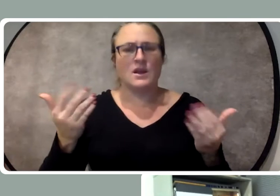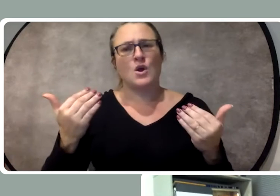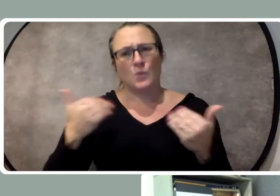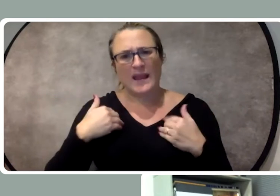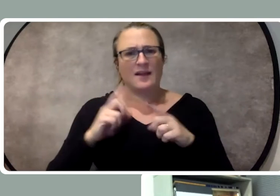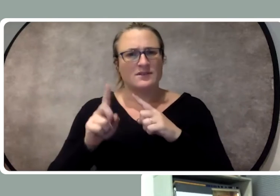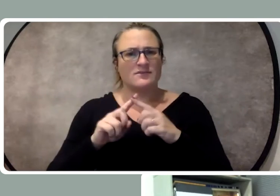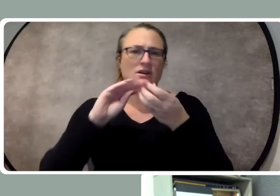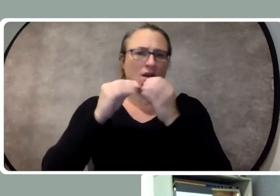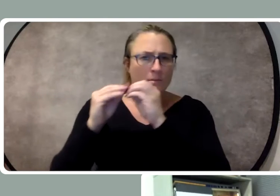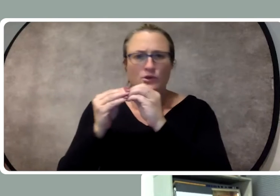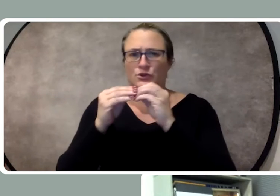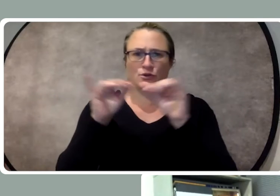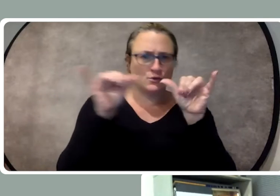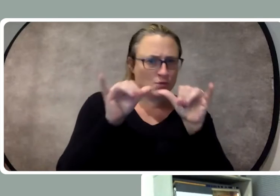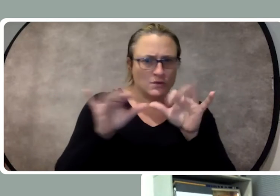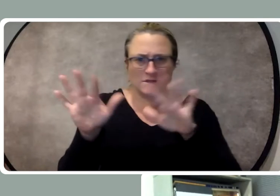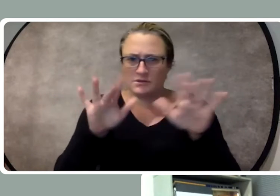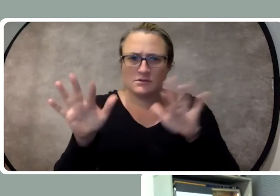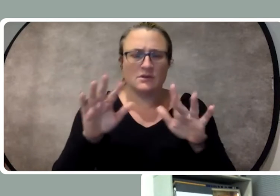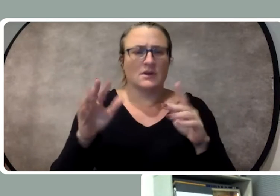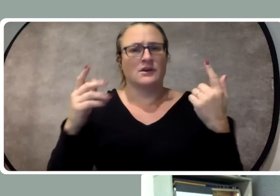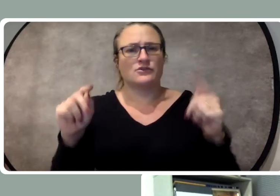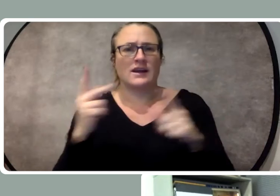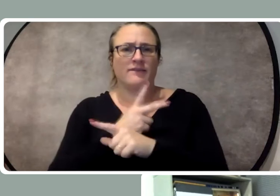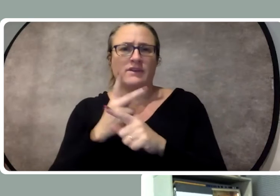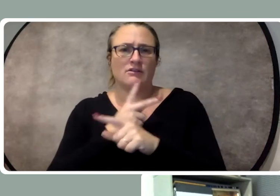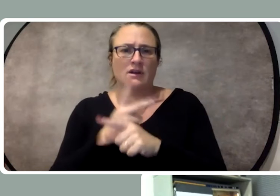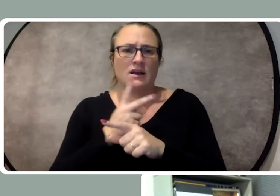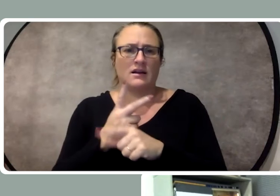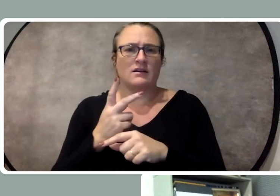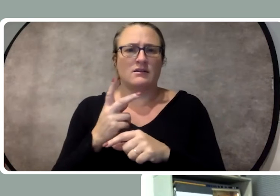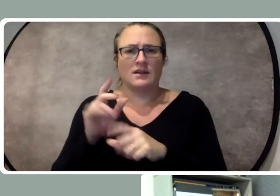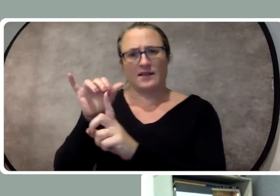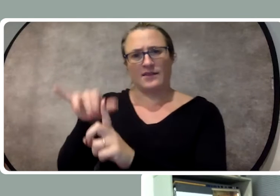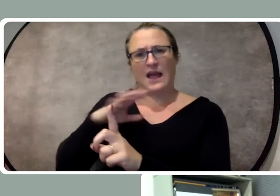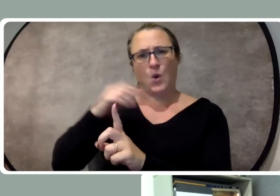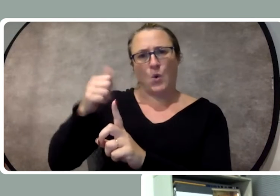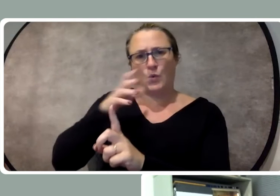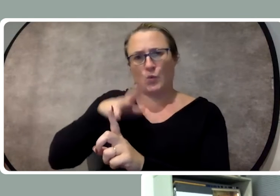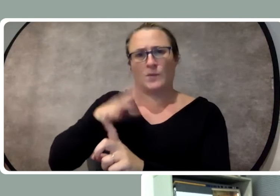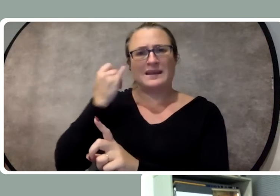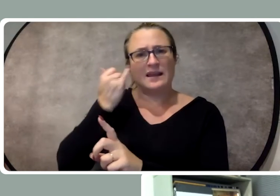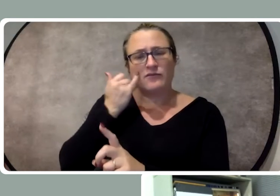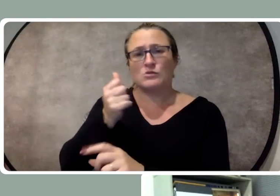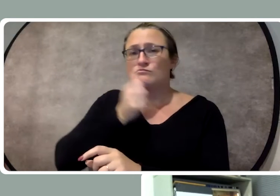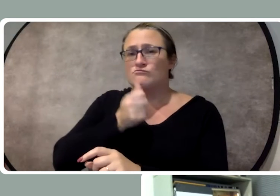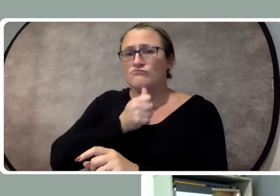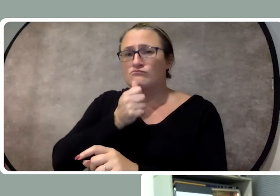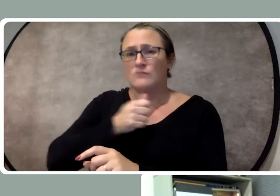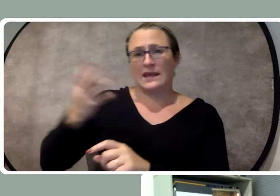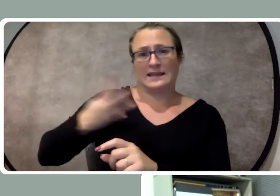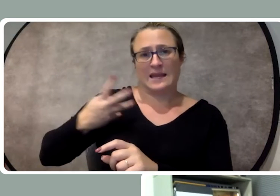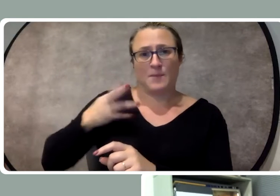some calculations that we can do to determine how well an older woman will do with chemotherapy. And as long as